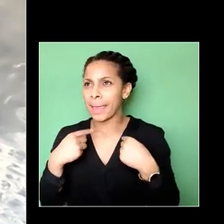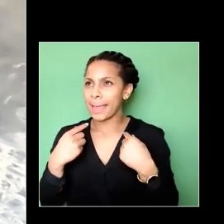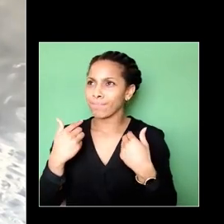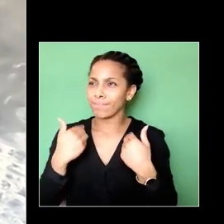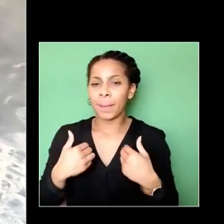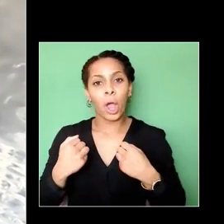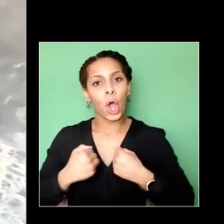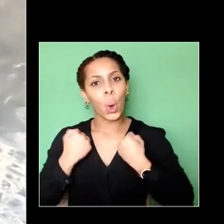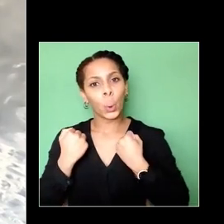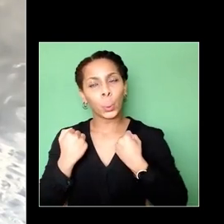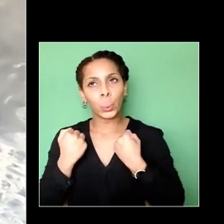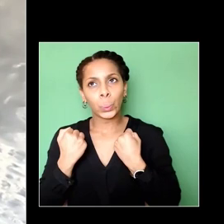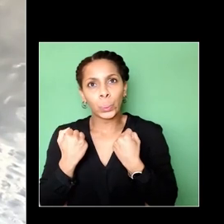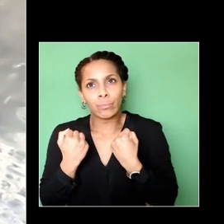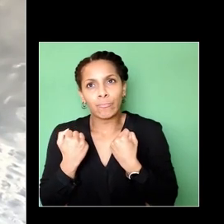in my own way